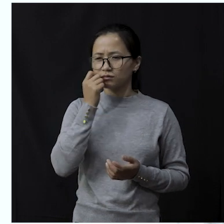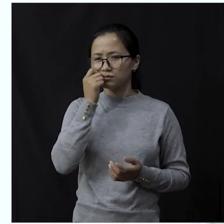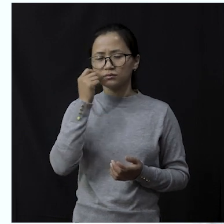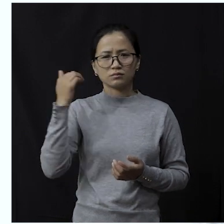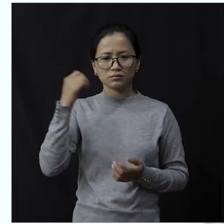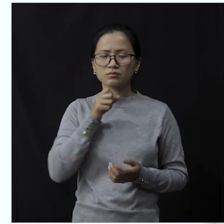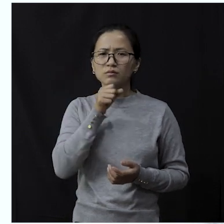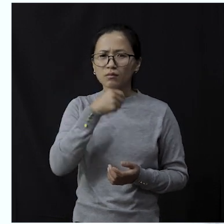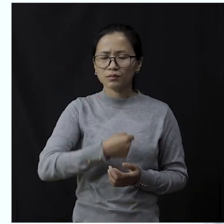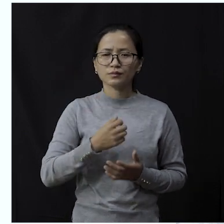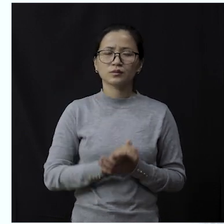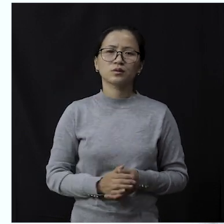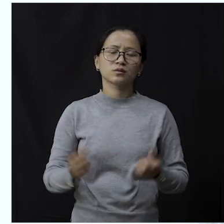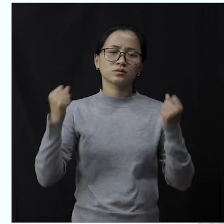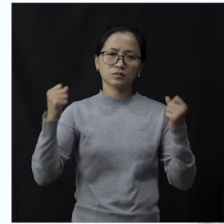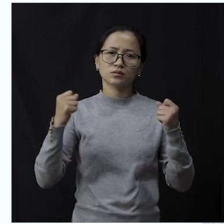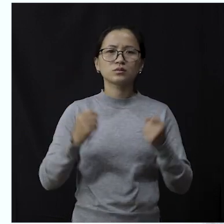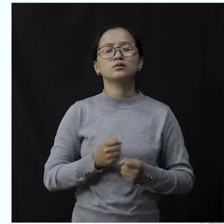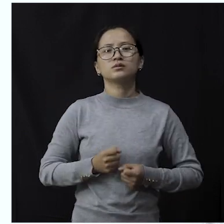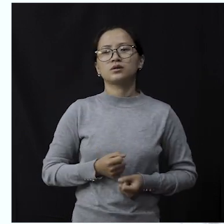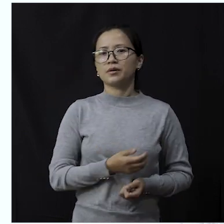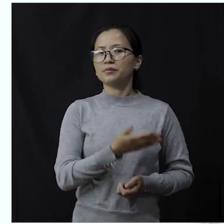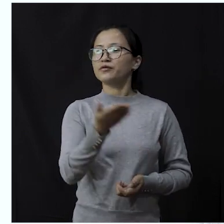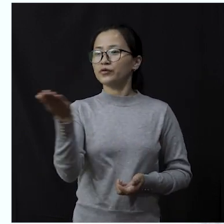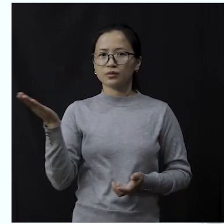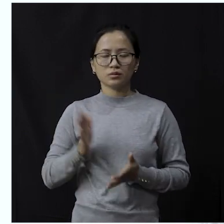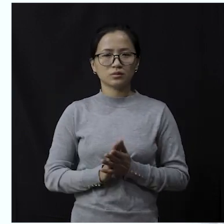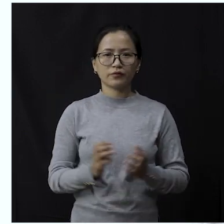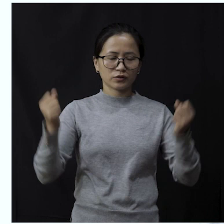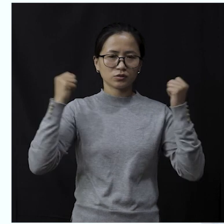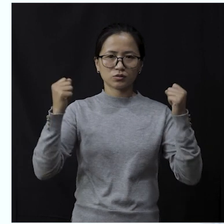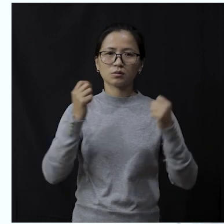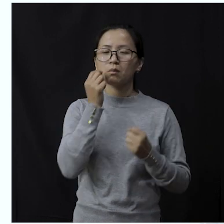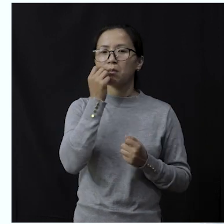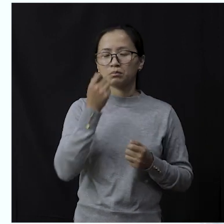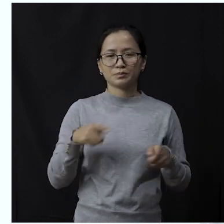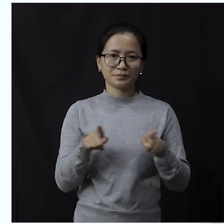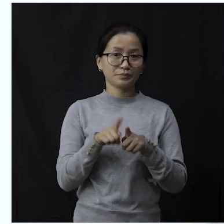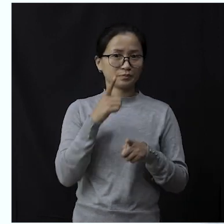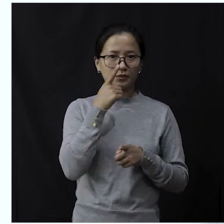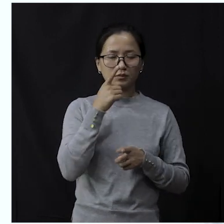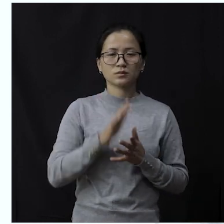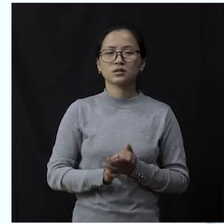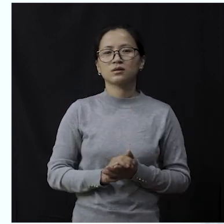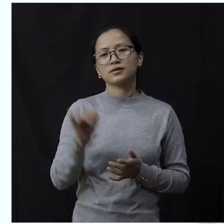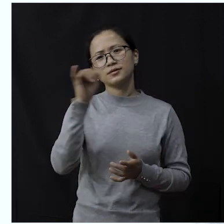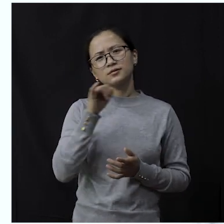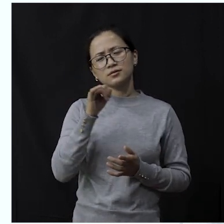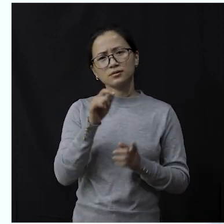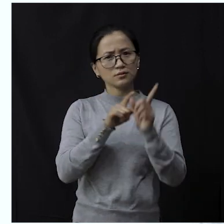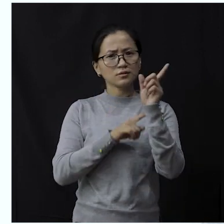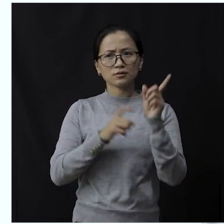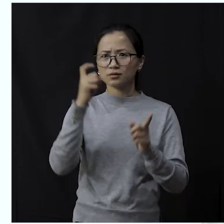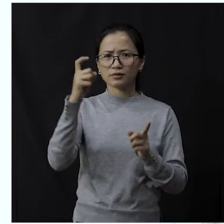old. They will not be strong. But for you, you are very strong. Strong boys and girls, isn't it? You will be 6 years, 7